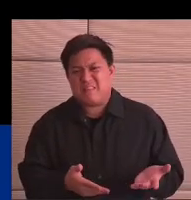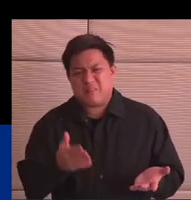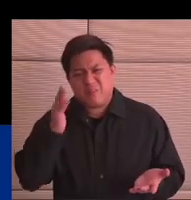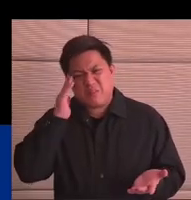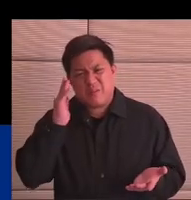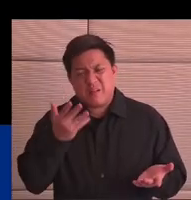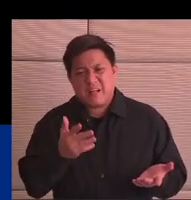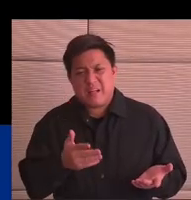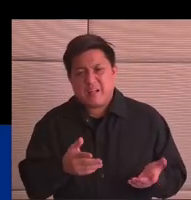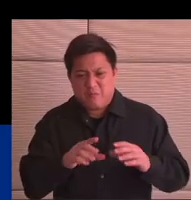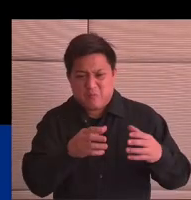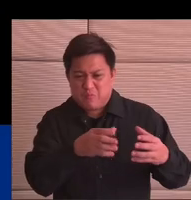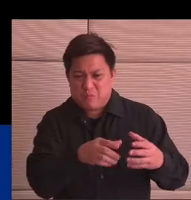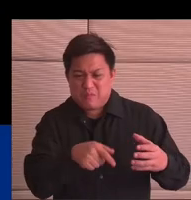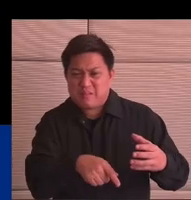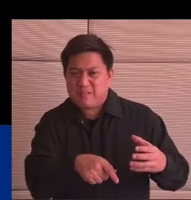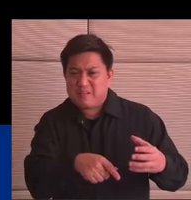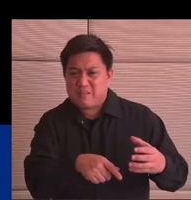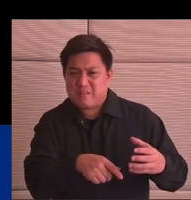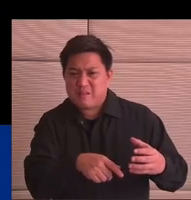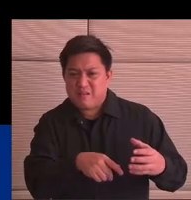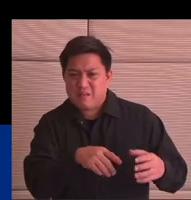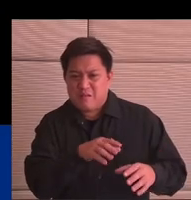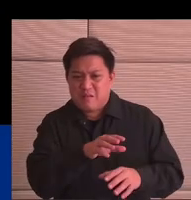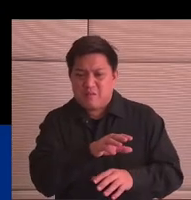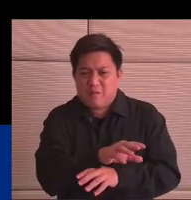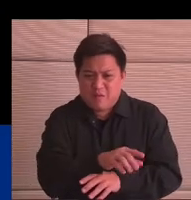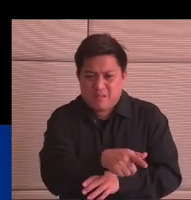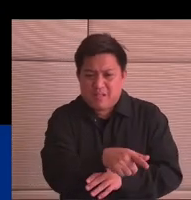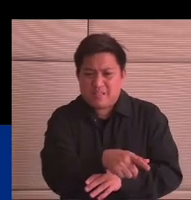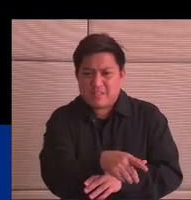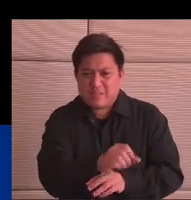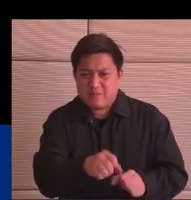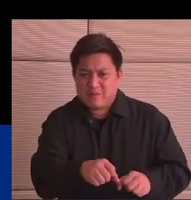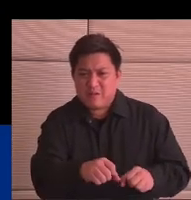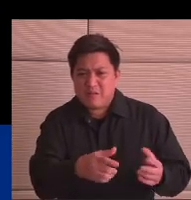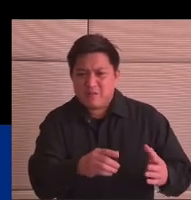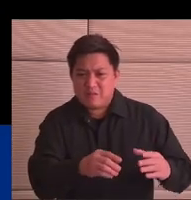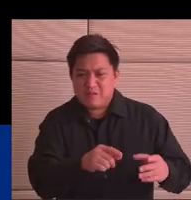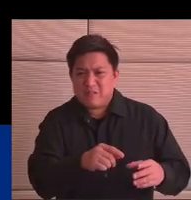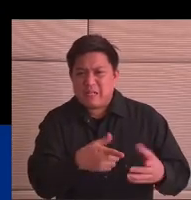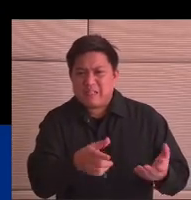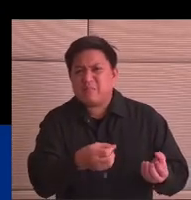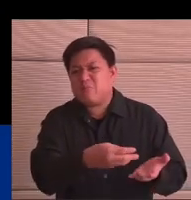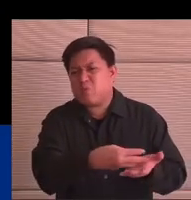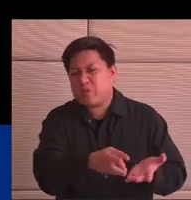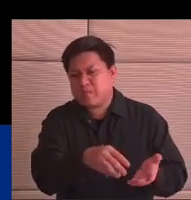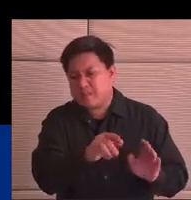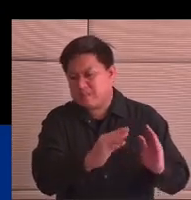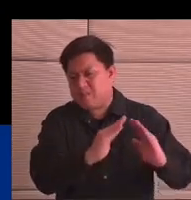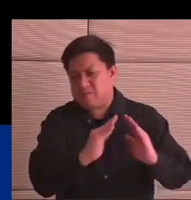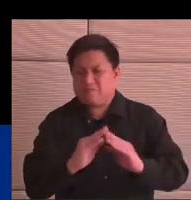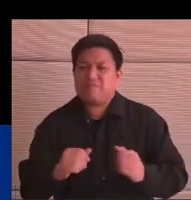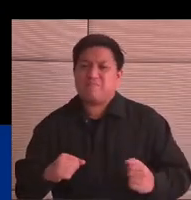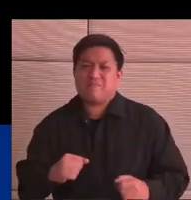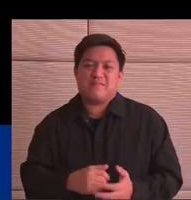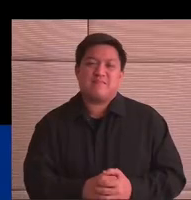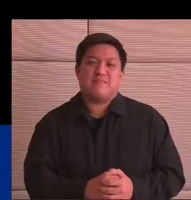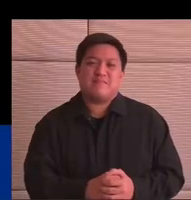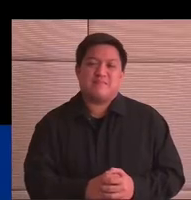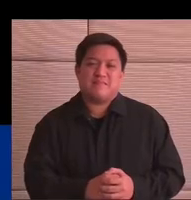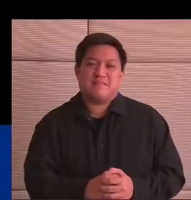there was a group that actually forcefully took over these houses because of the ways that they were seeing. Now, on the